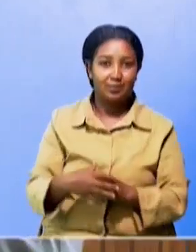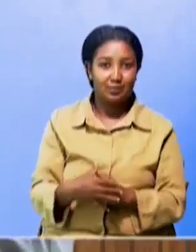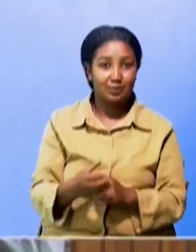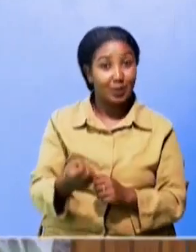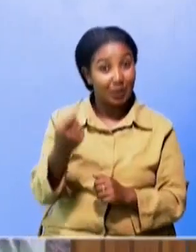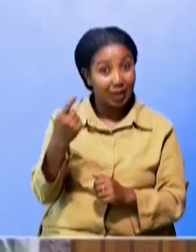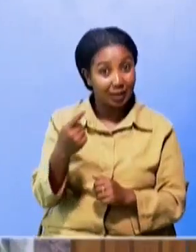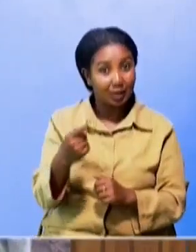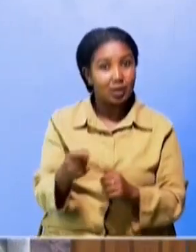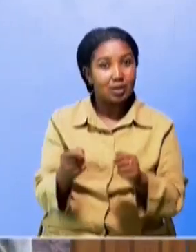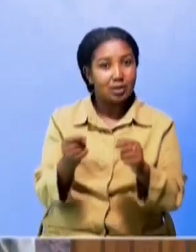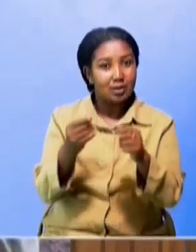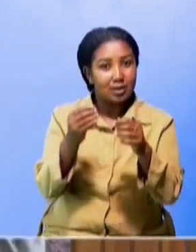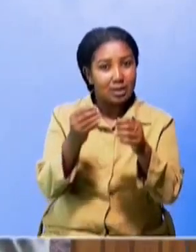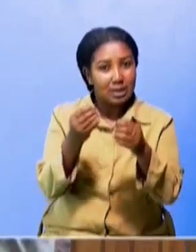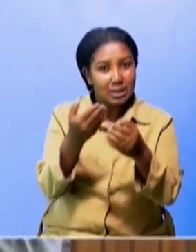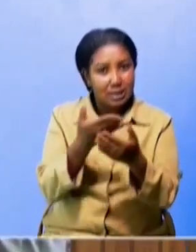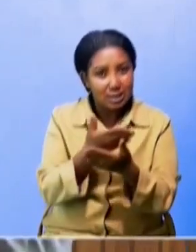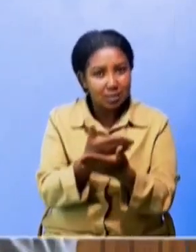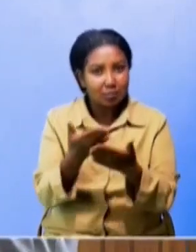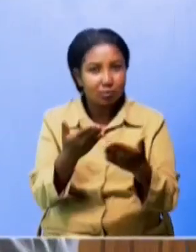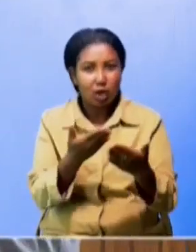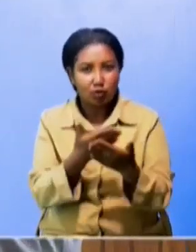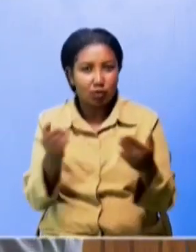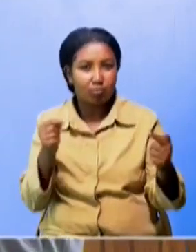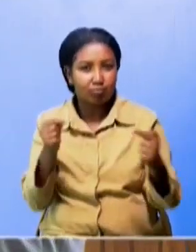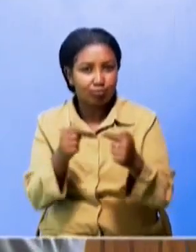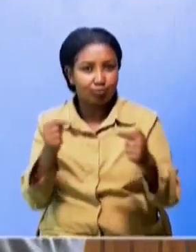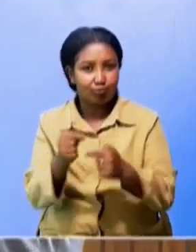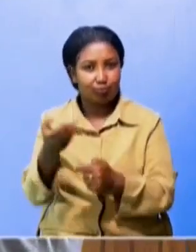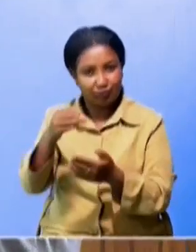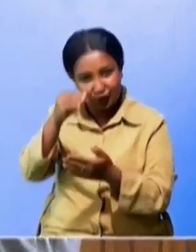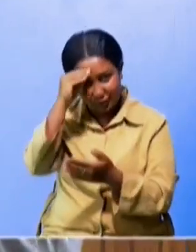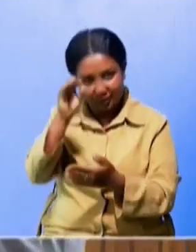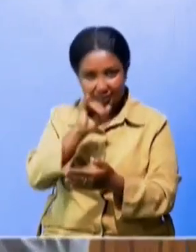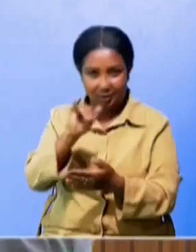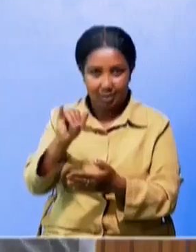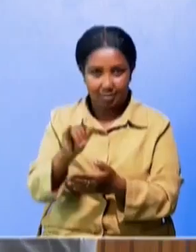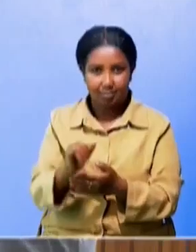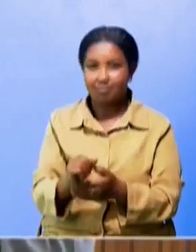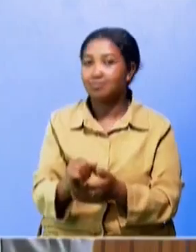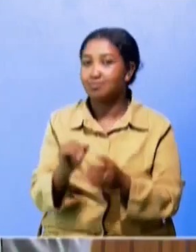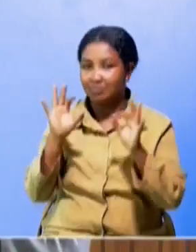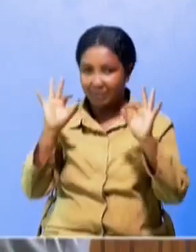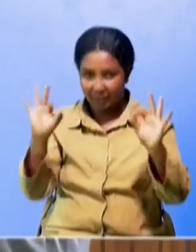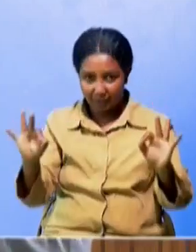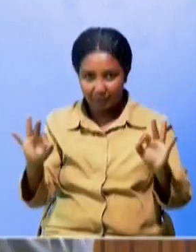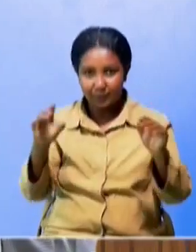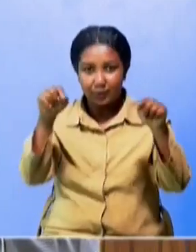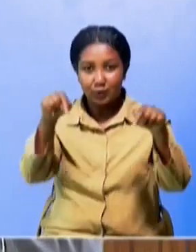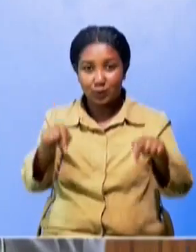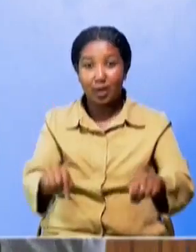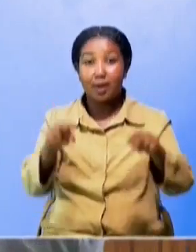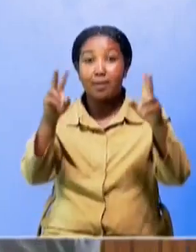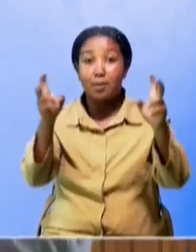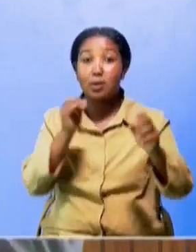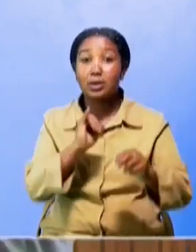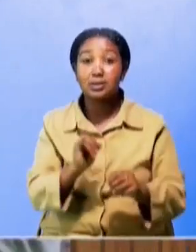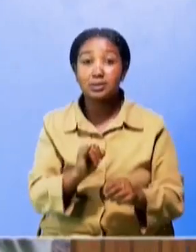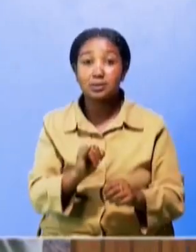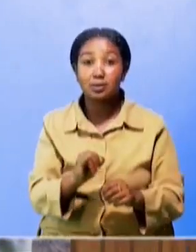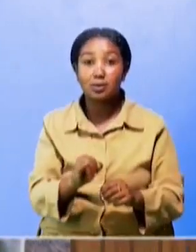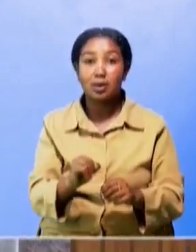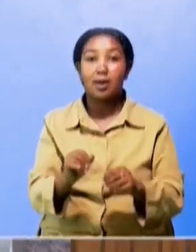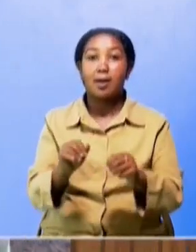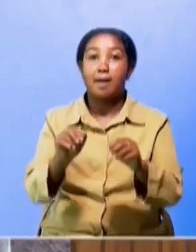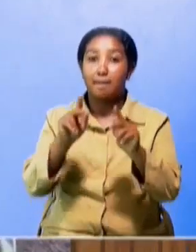that are related to the issue or the topic that you learned. That's interesting. Our topic for today, that is a